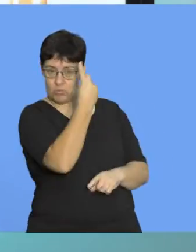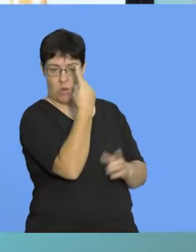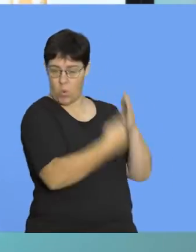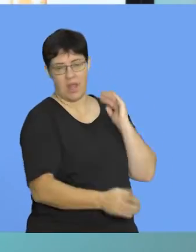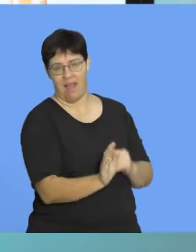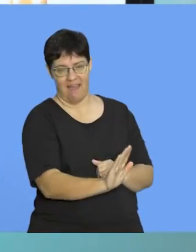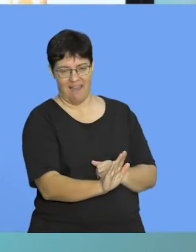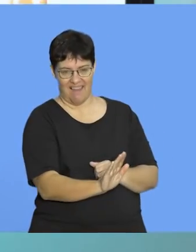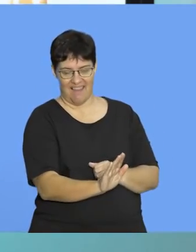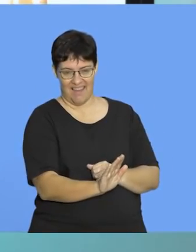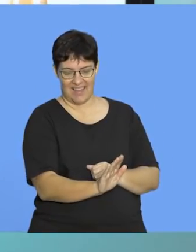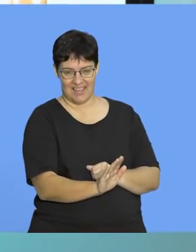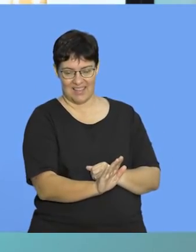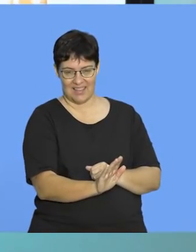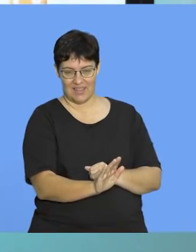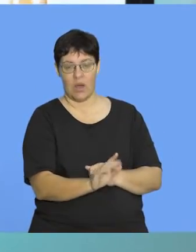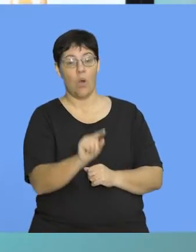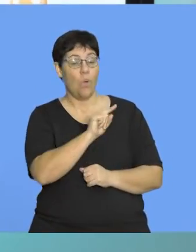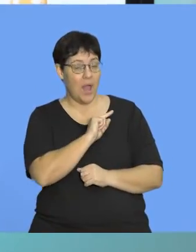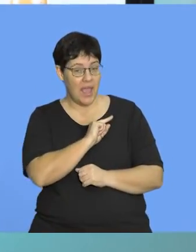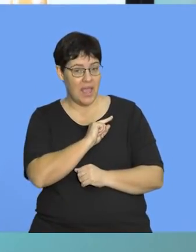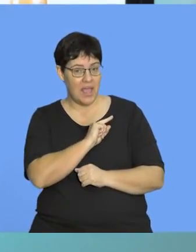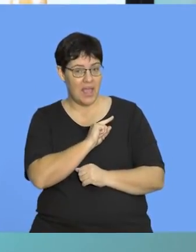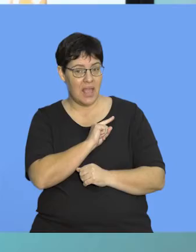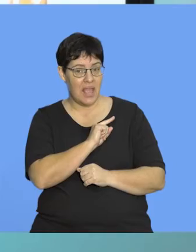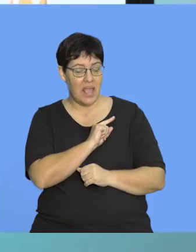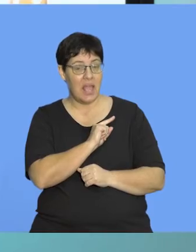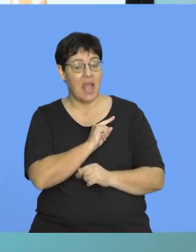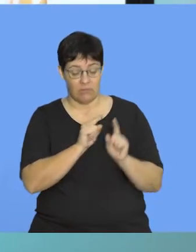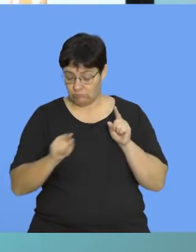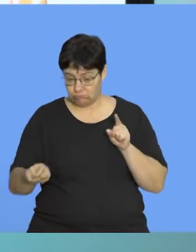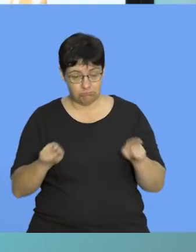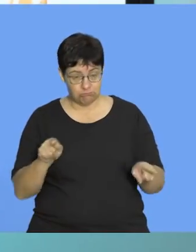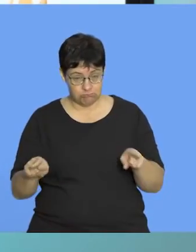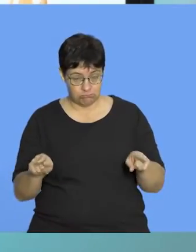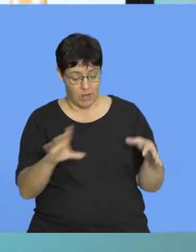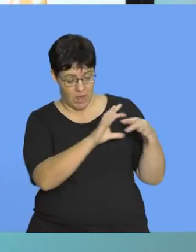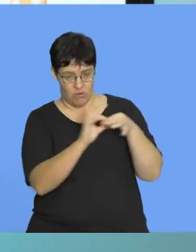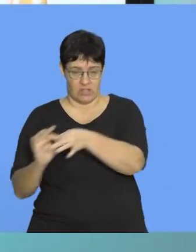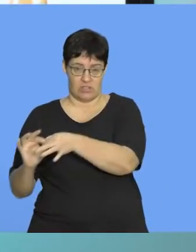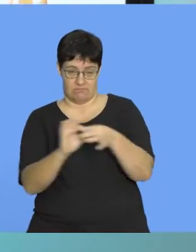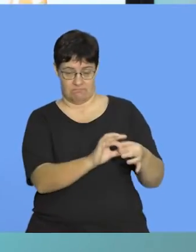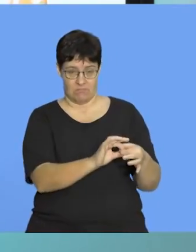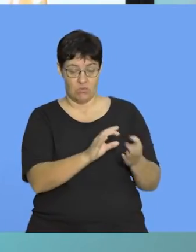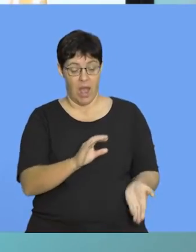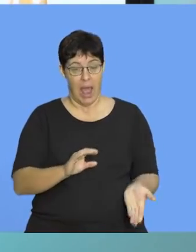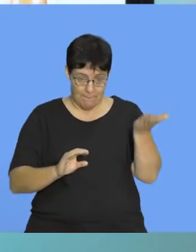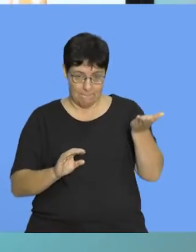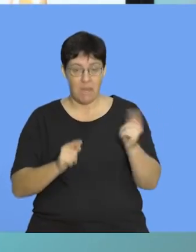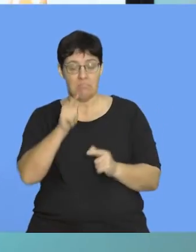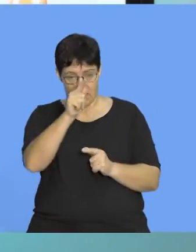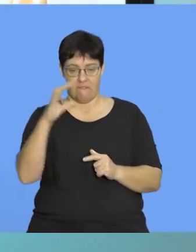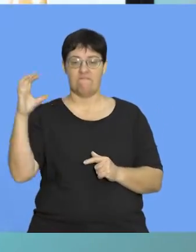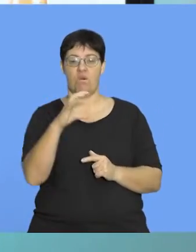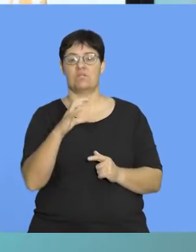That's really important because it tells us we're interacting 2 bodies. Both bodies are important.